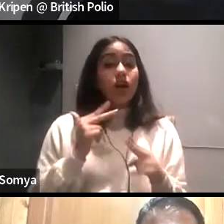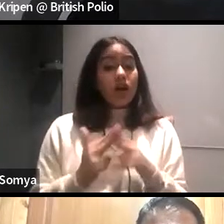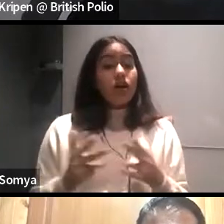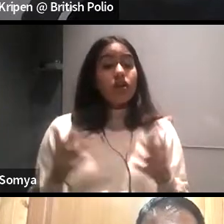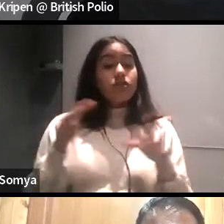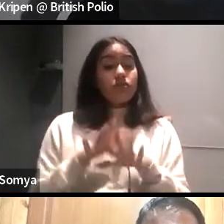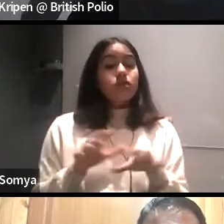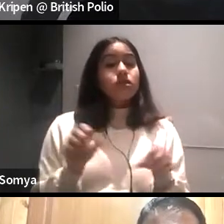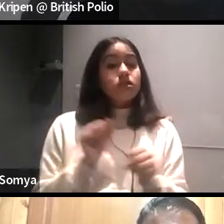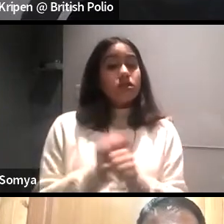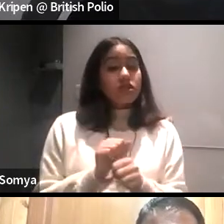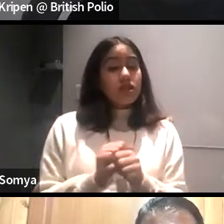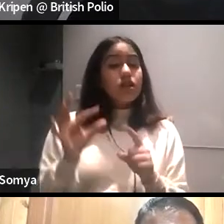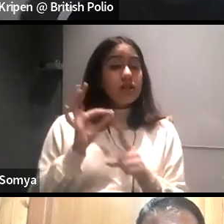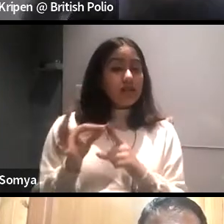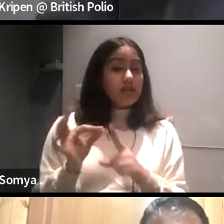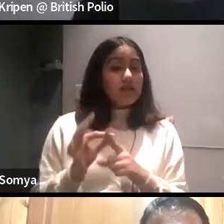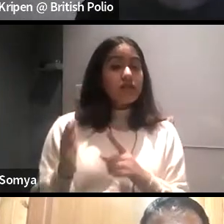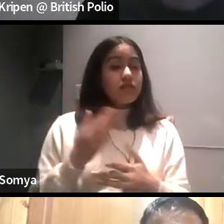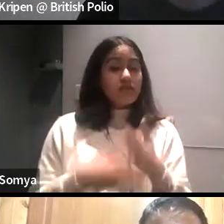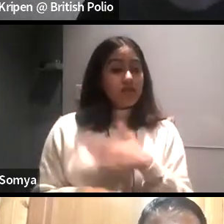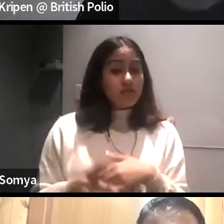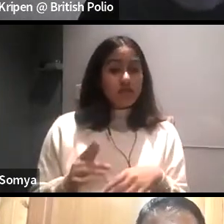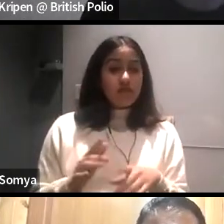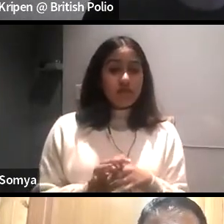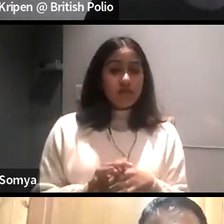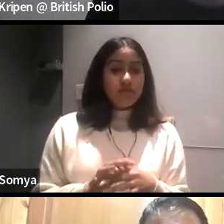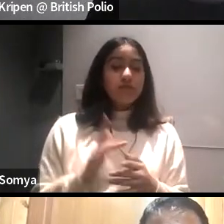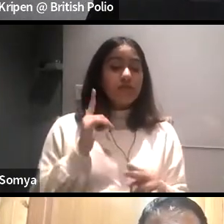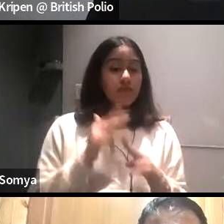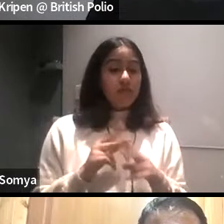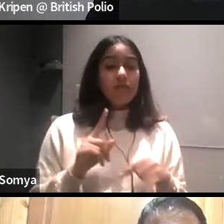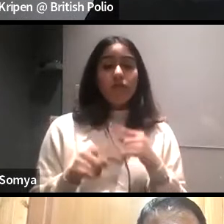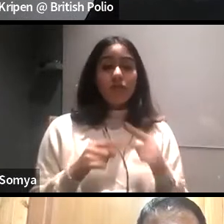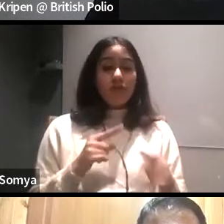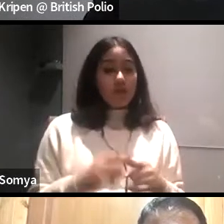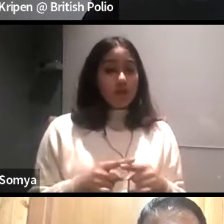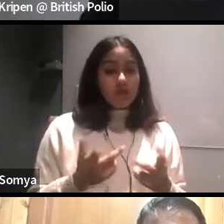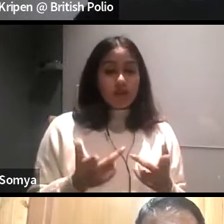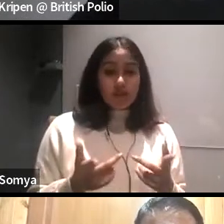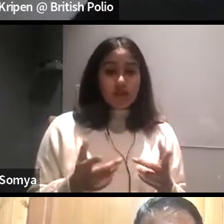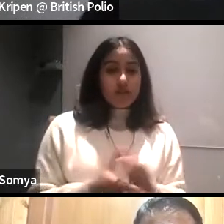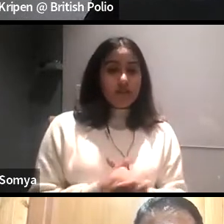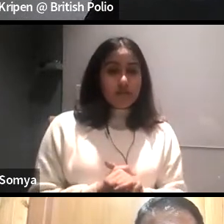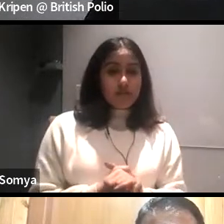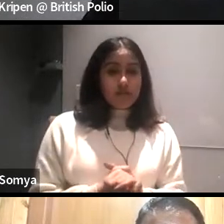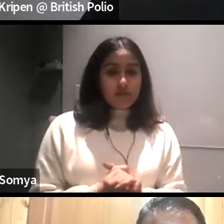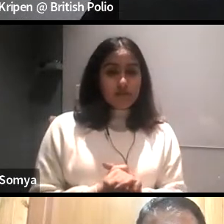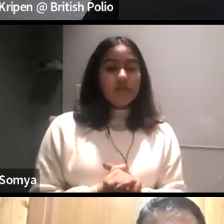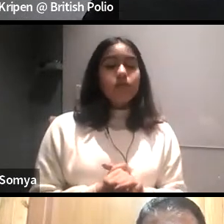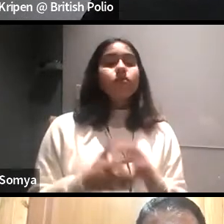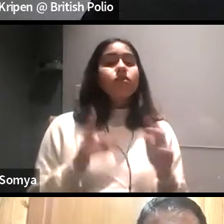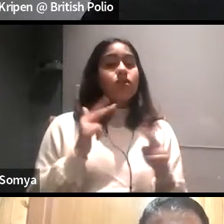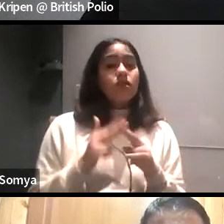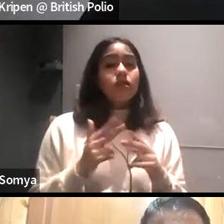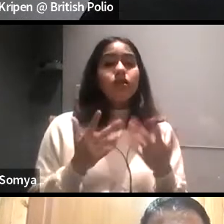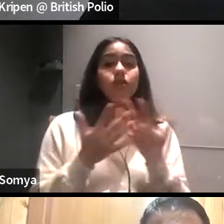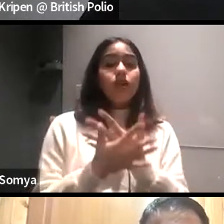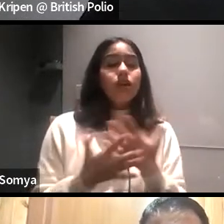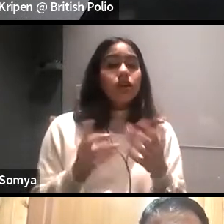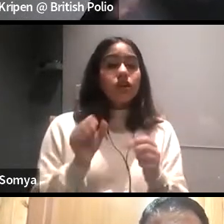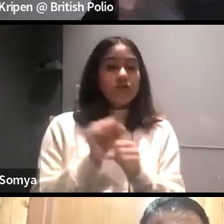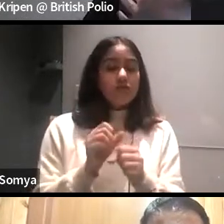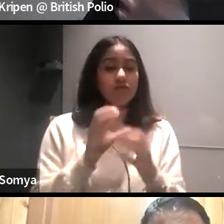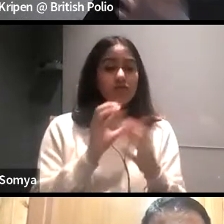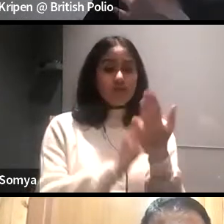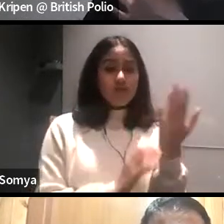or who acquire a disability is often some targeted career development and sort of career coaching into work